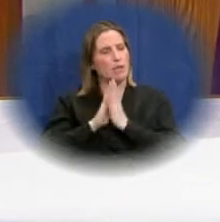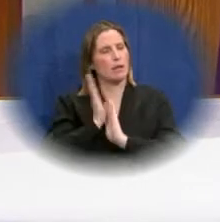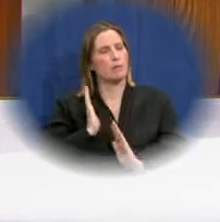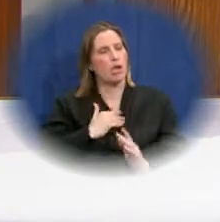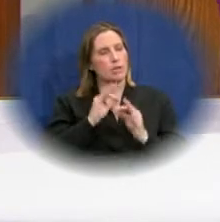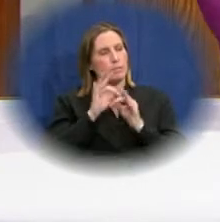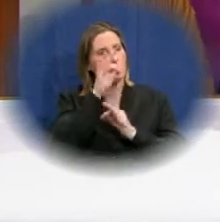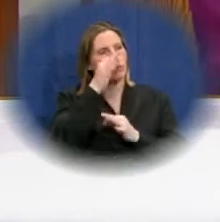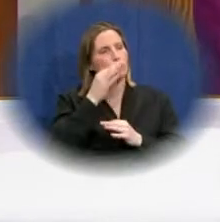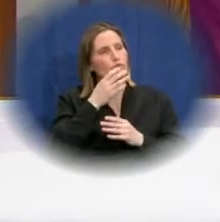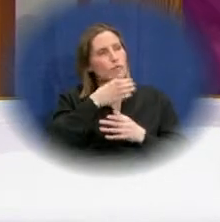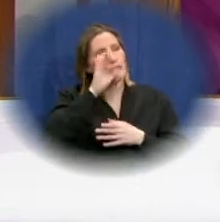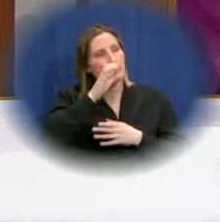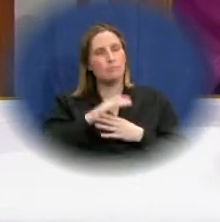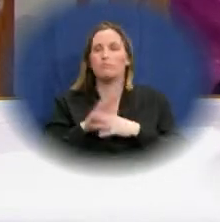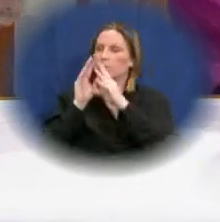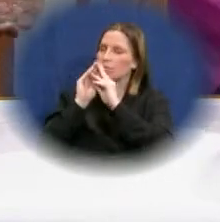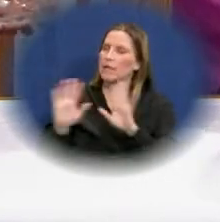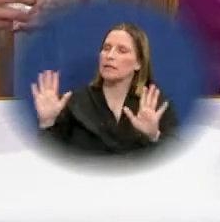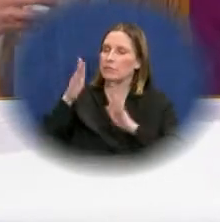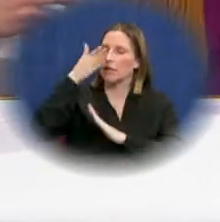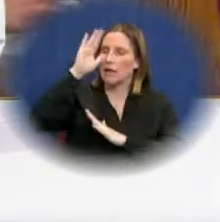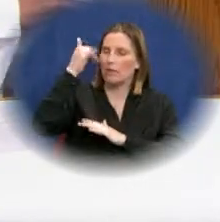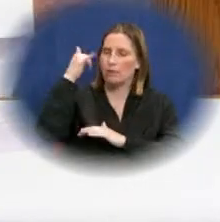Blessed be God forever.